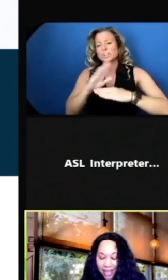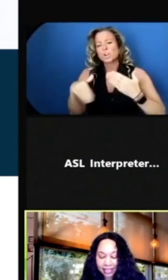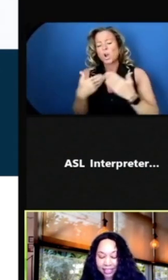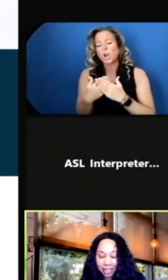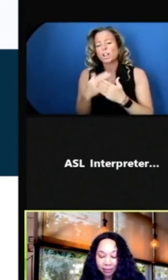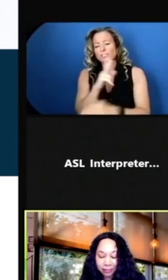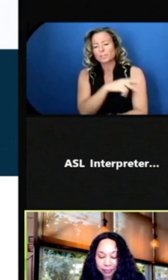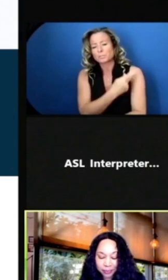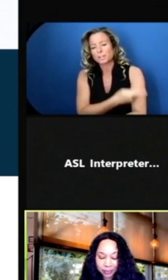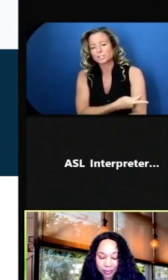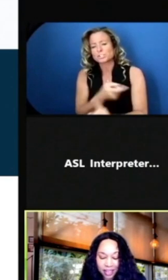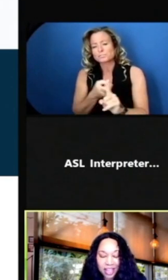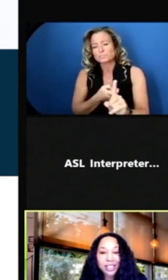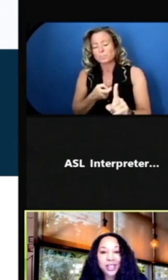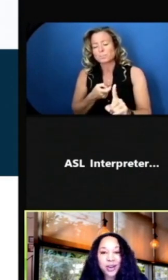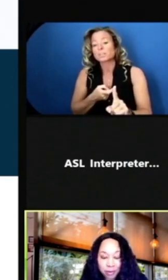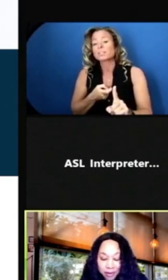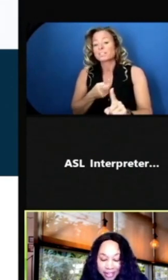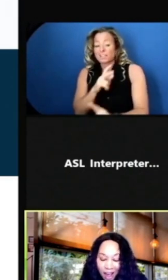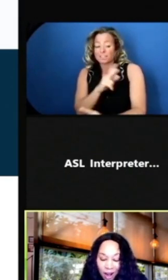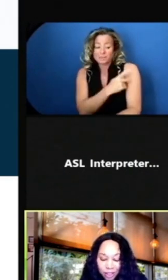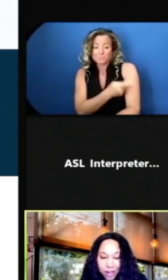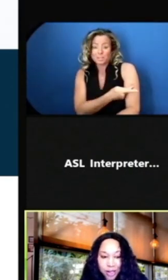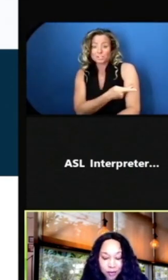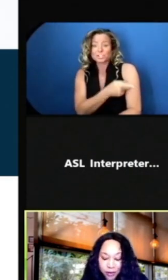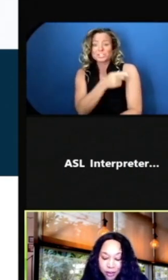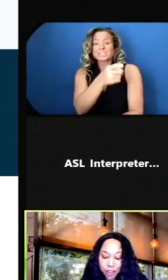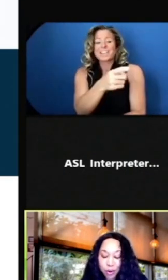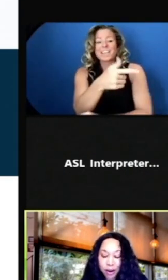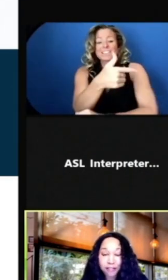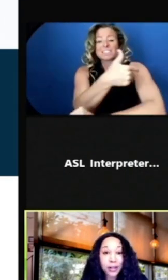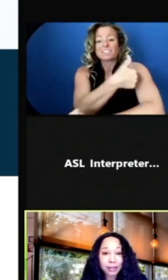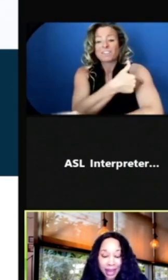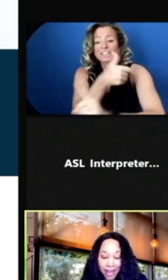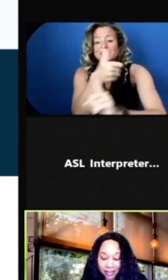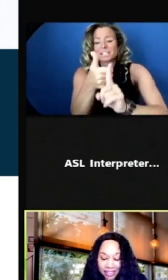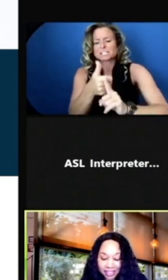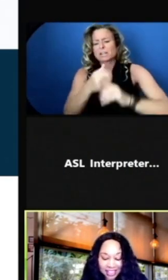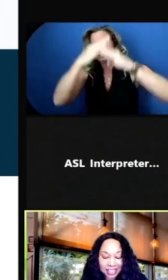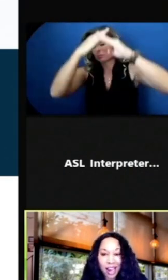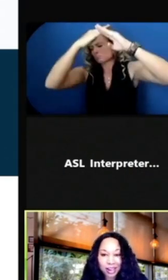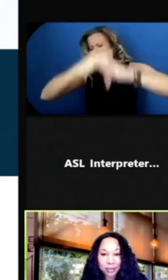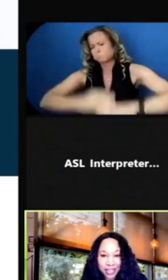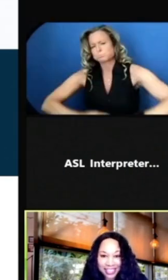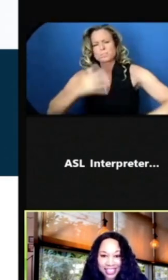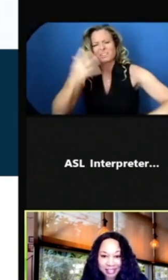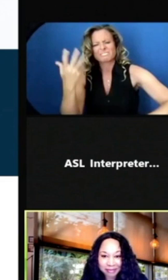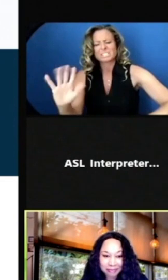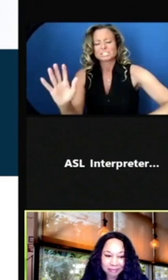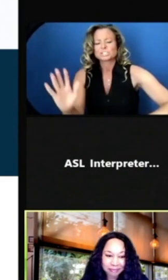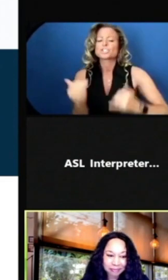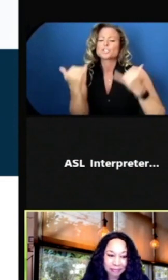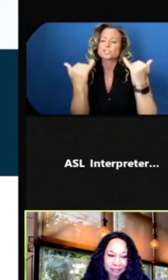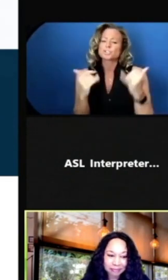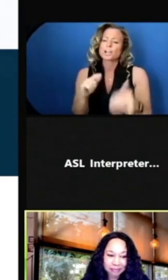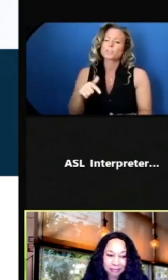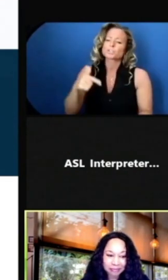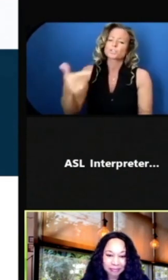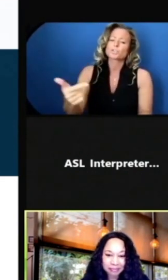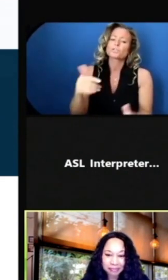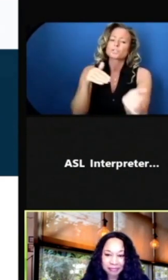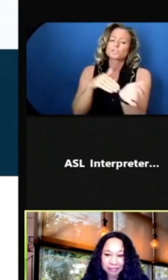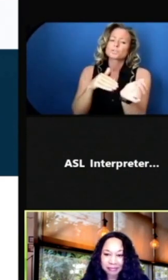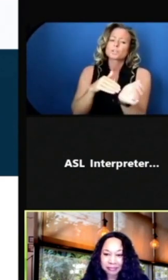their vaccine. So I will now turn it over to our first panelist, Dr. Brunson.